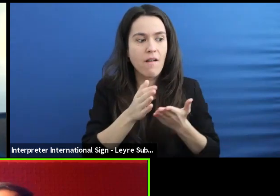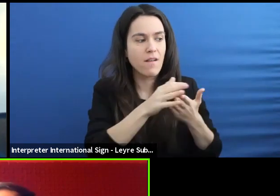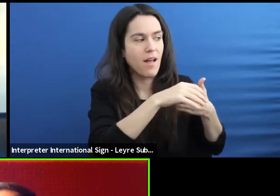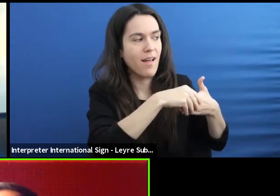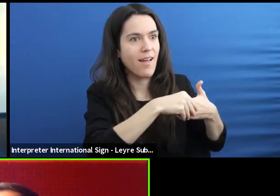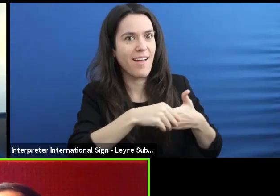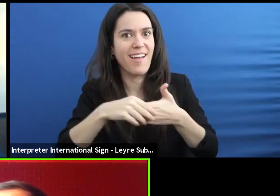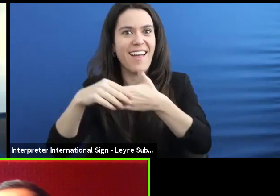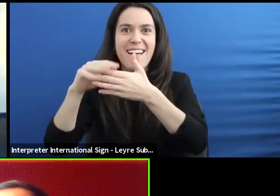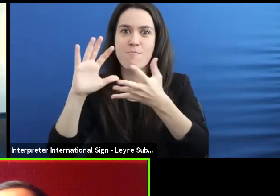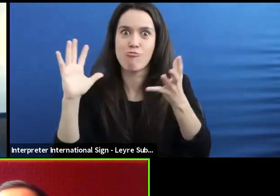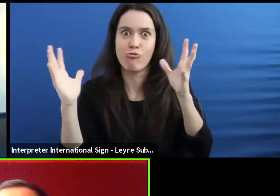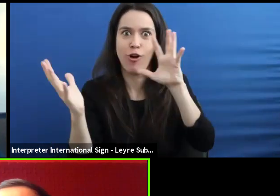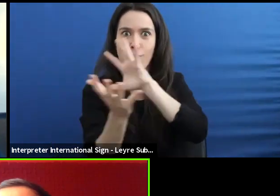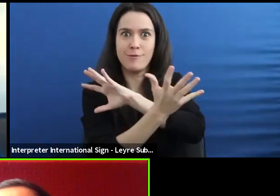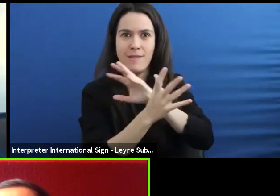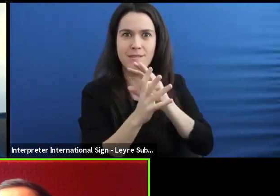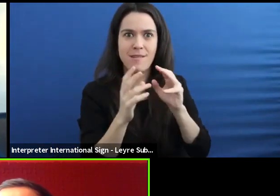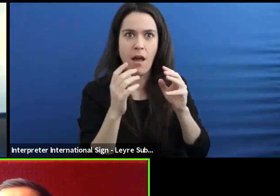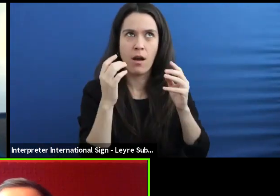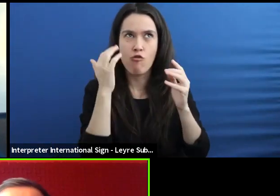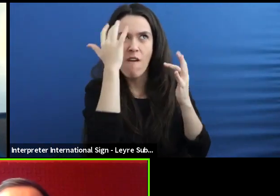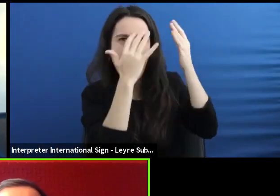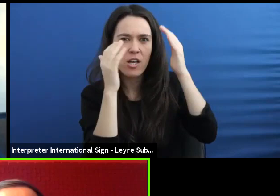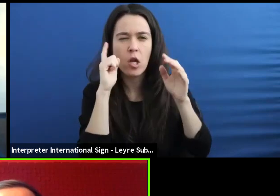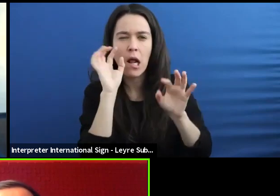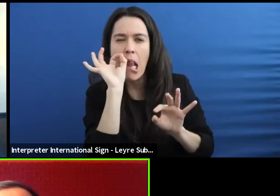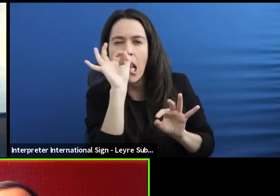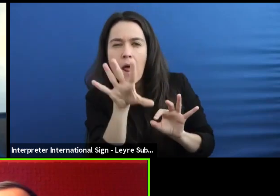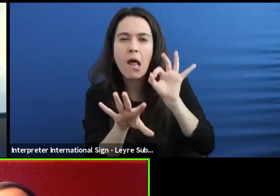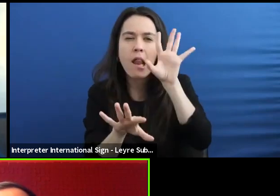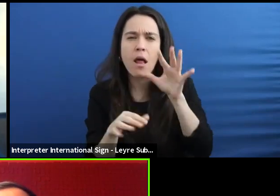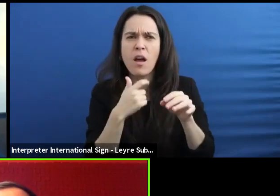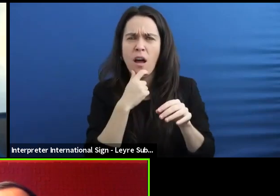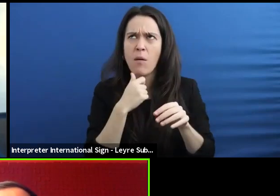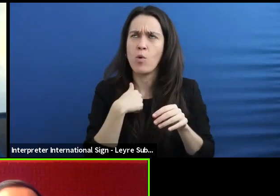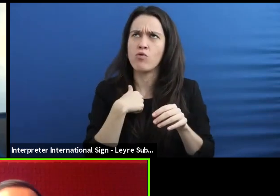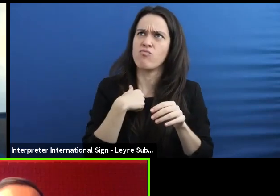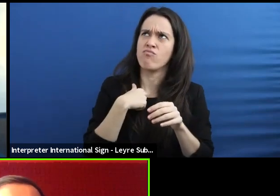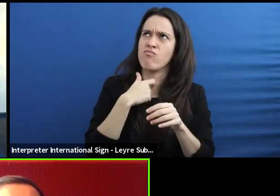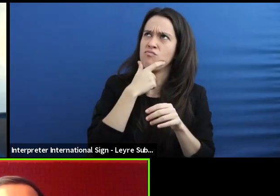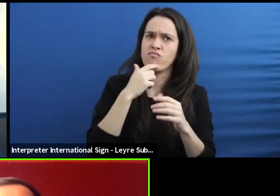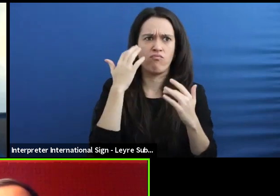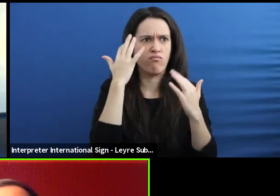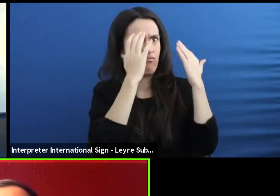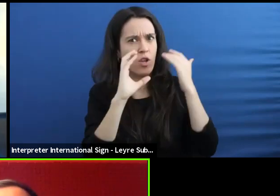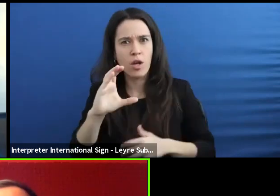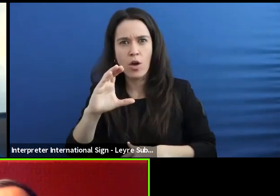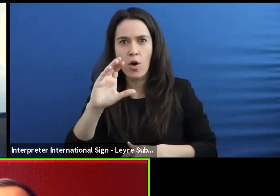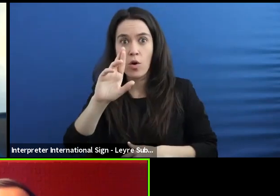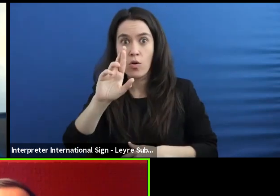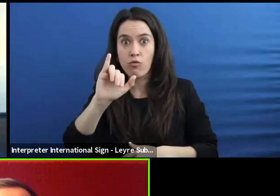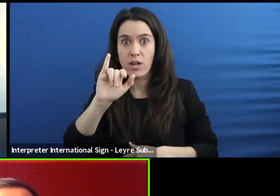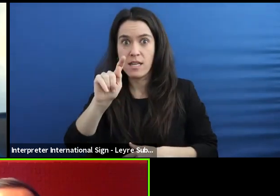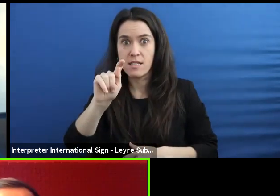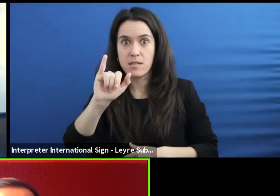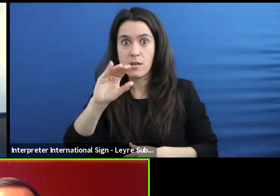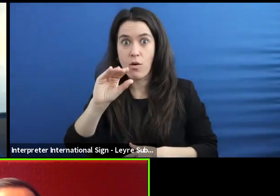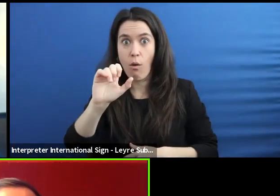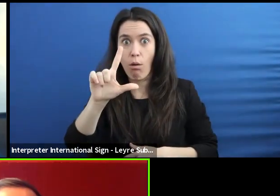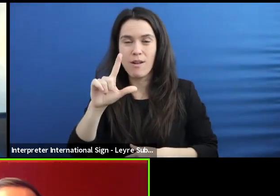to initiate change and to be critical. So, but my point would be, it's not the art